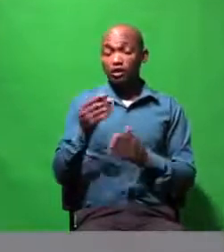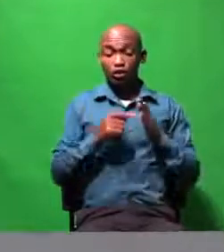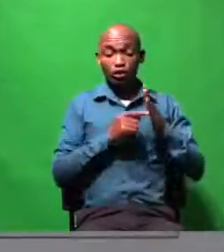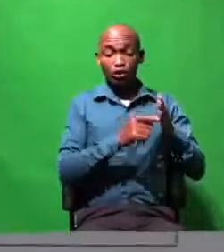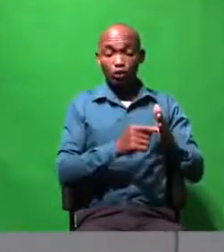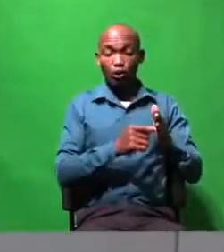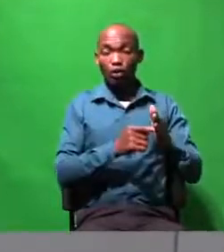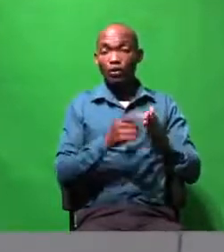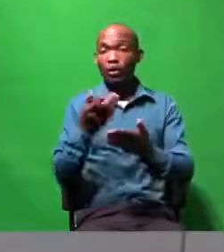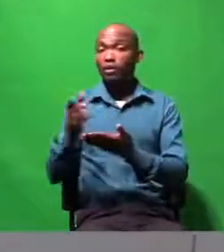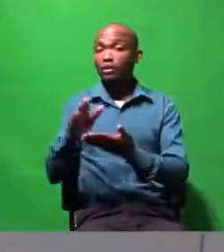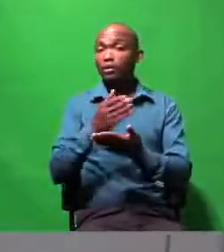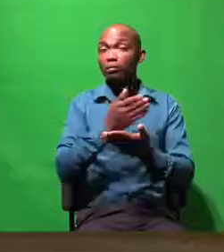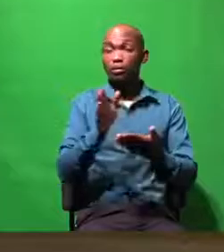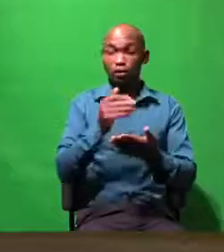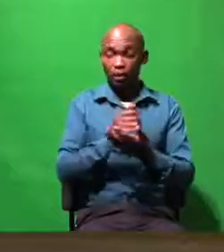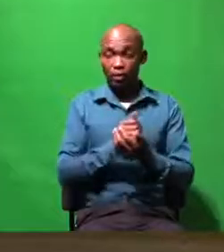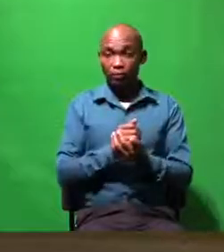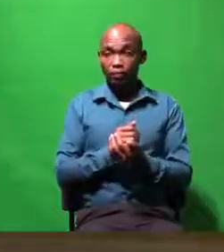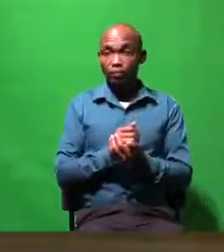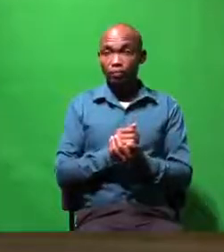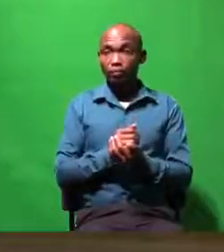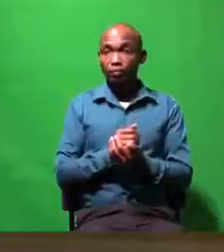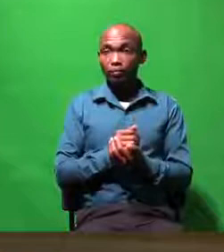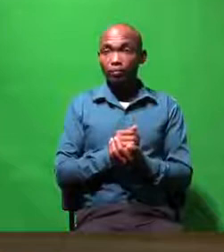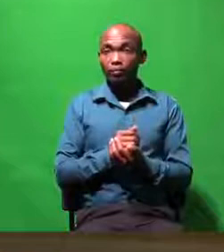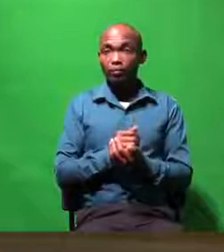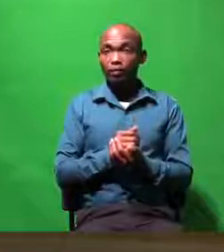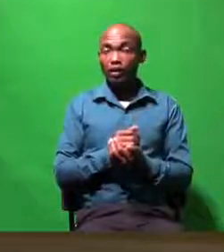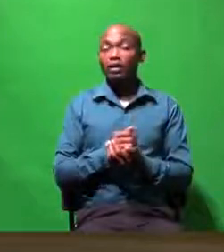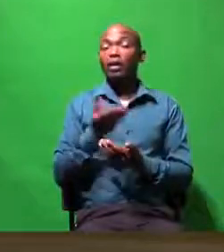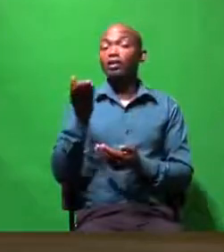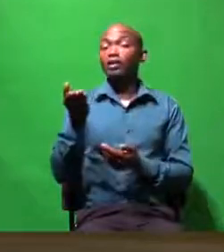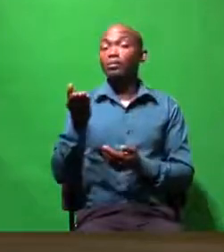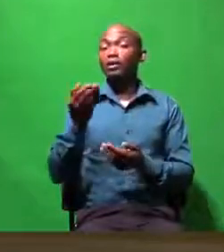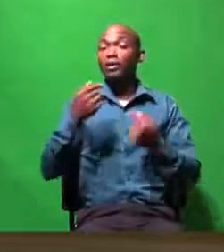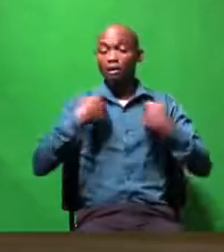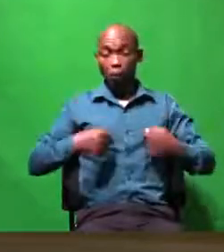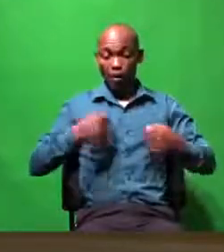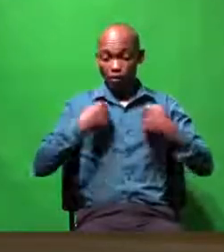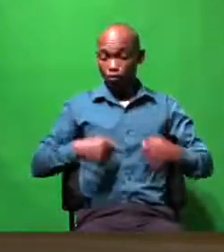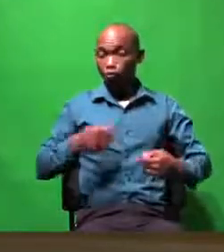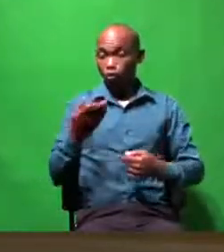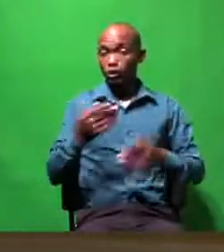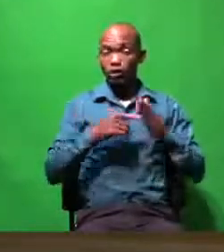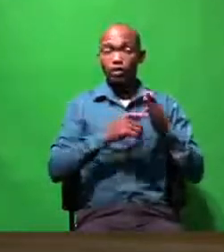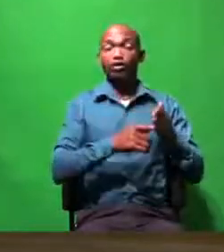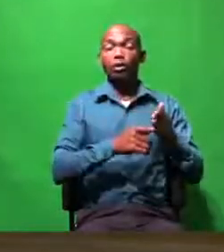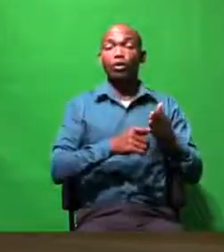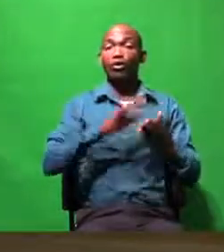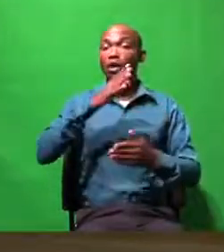the distribution, I show this as a white one in order to be clear. But the ocean